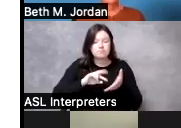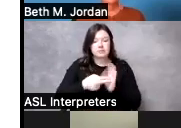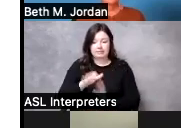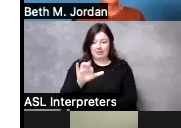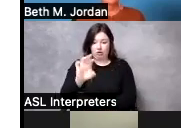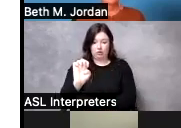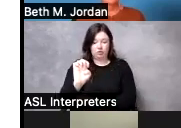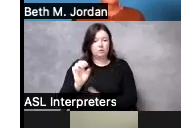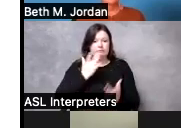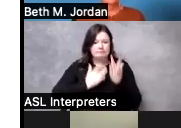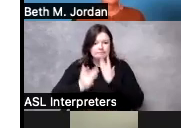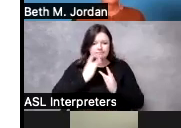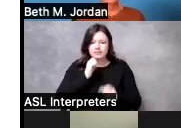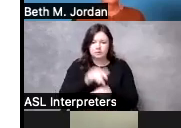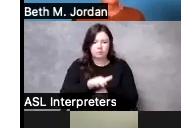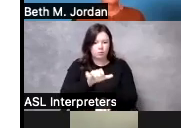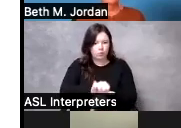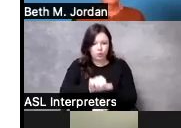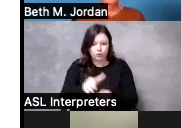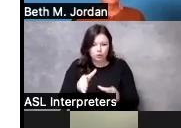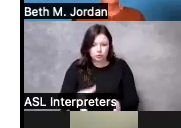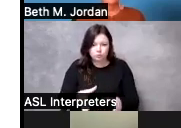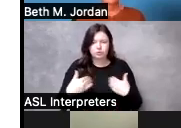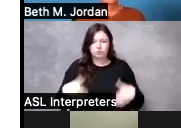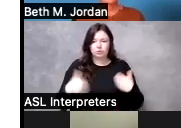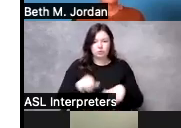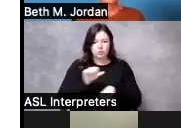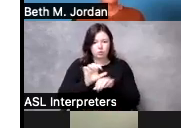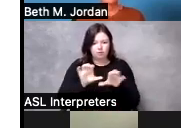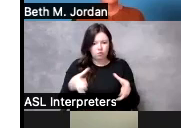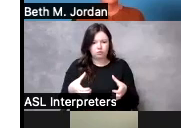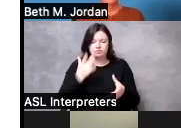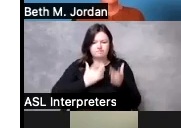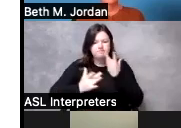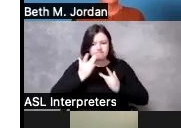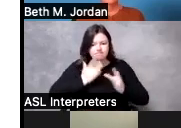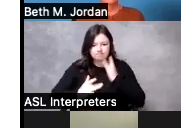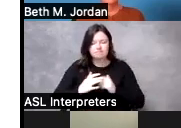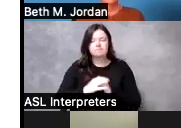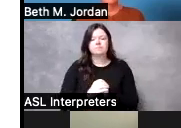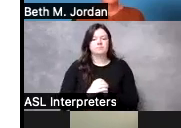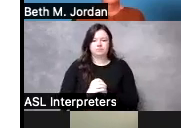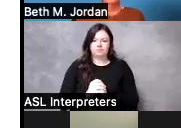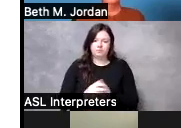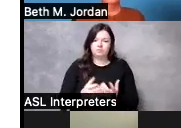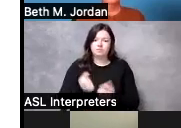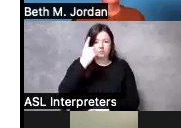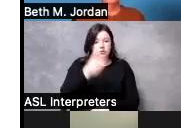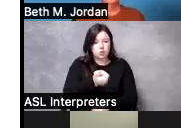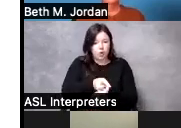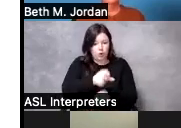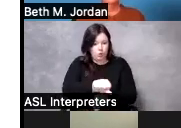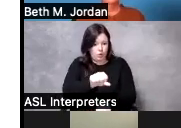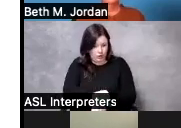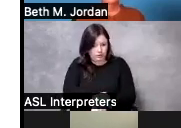have enough workers. There's a tremendous workforce shortage, and it's hard work, and it's a matter of all